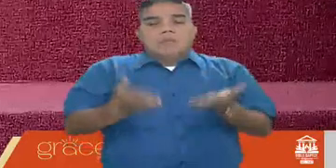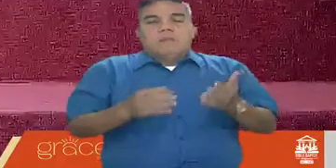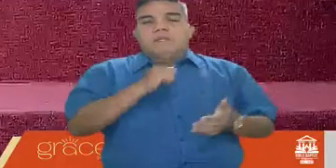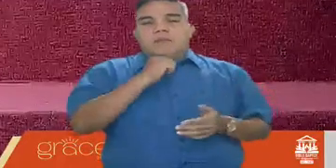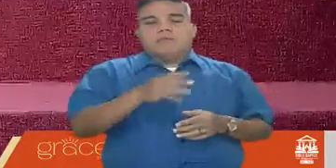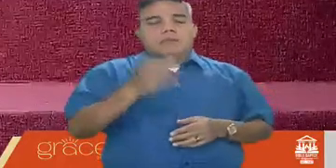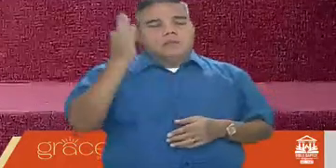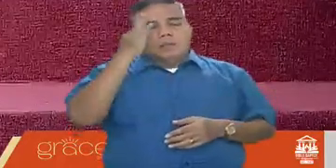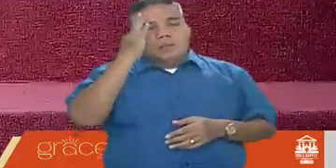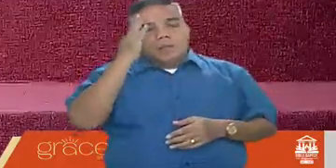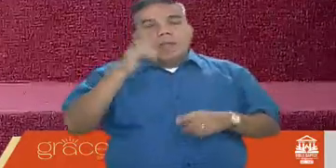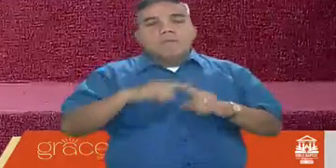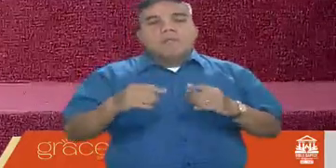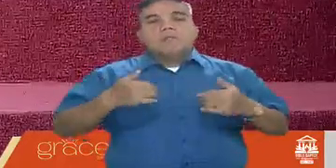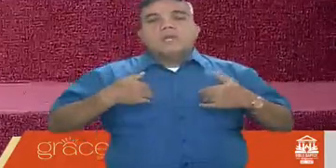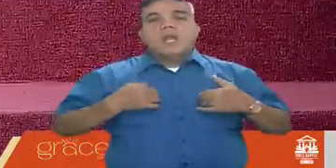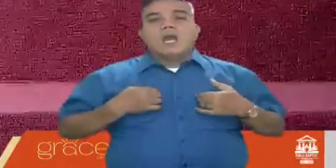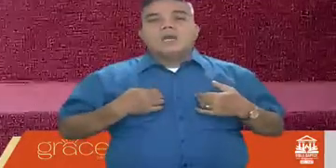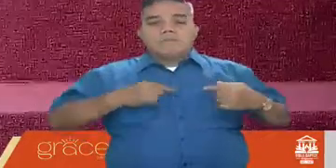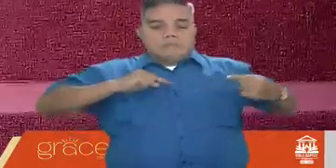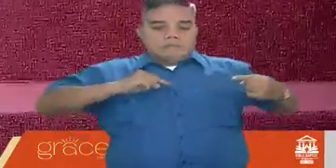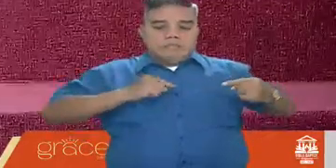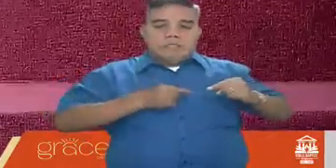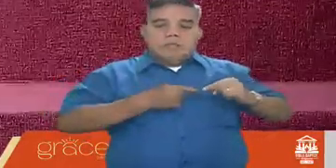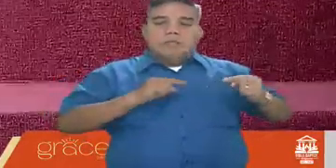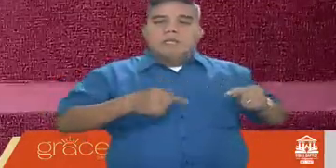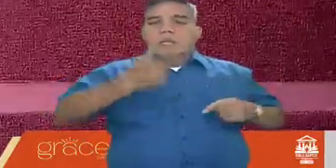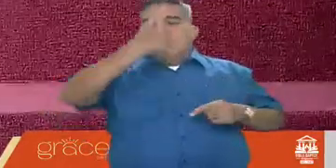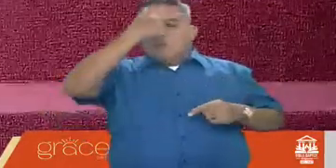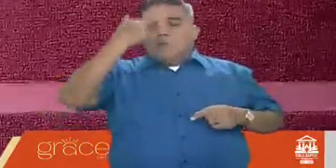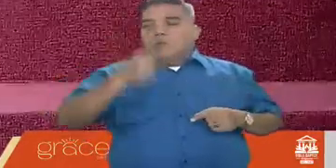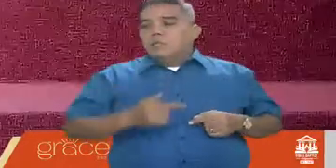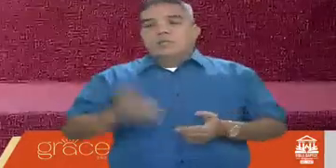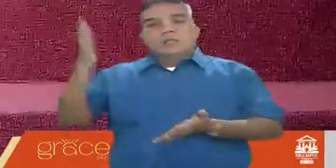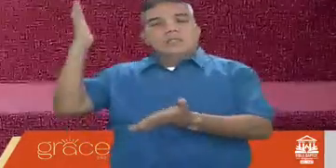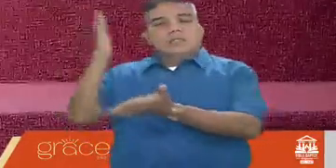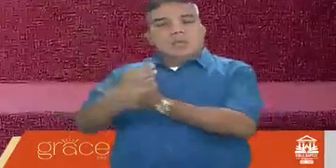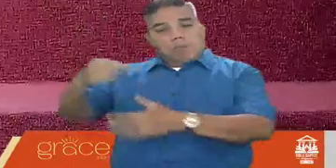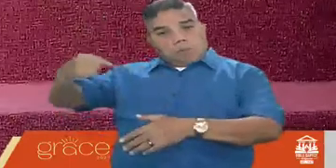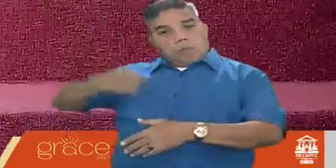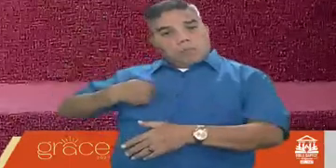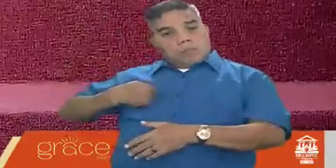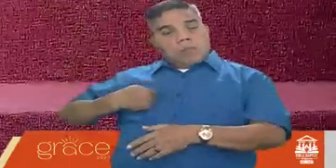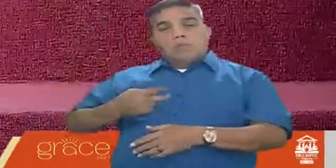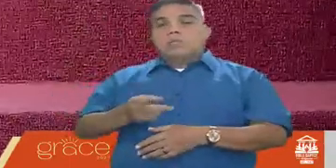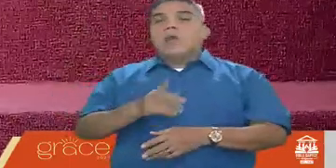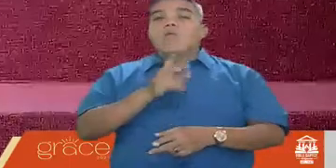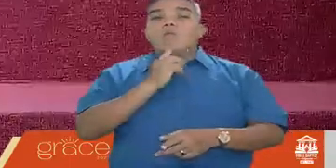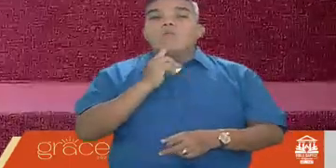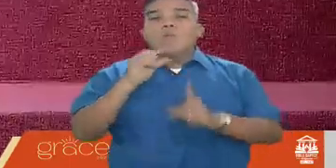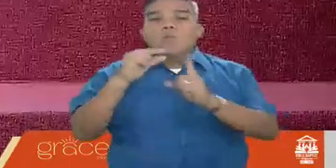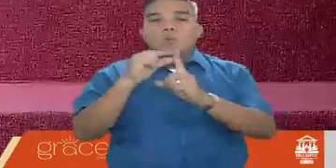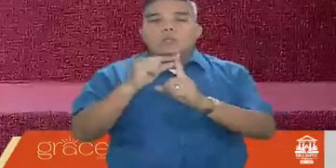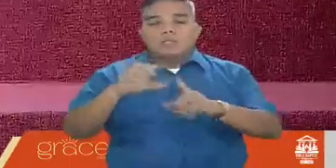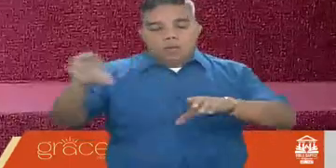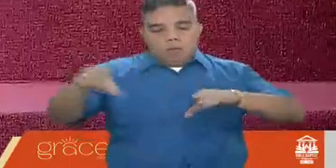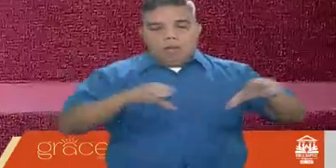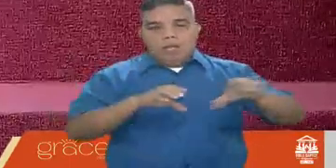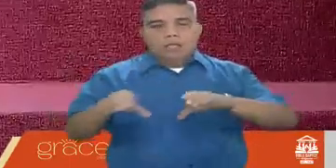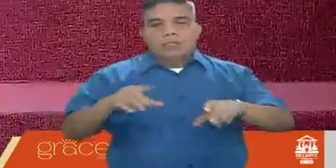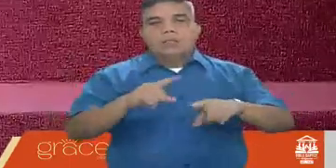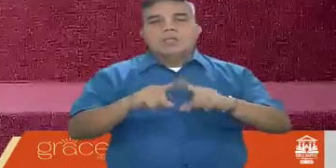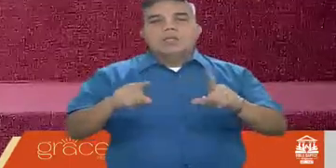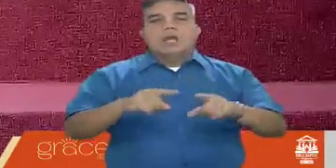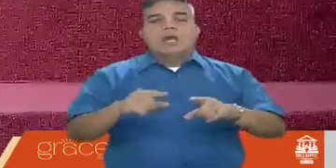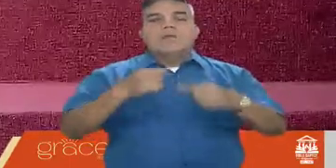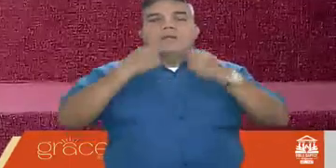even we are not fully aware that we have wronged or has caused somebody to stumble because of our words, our actions